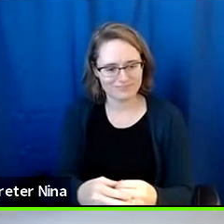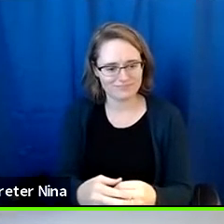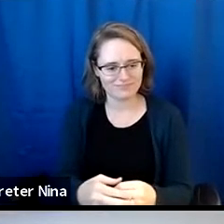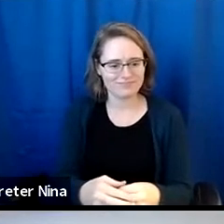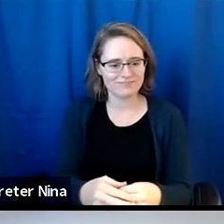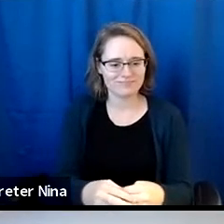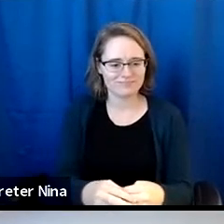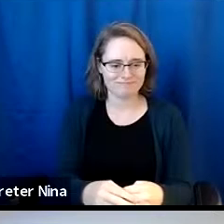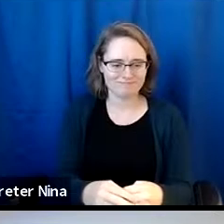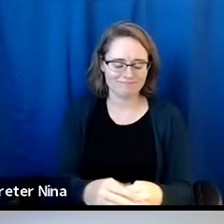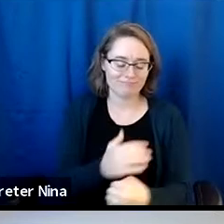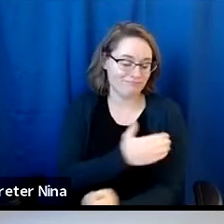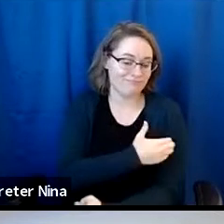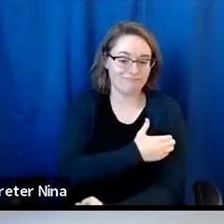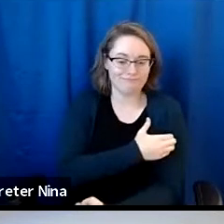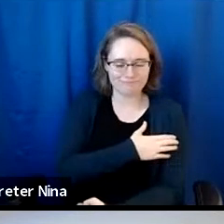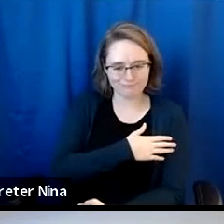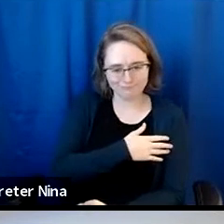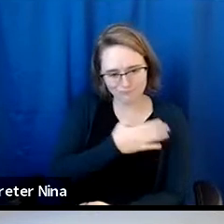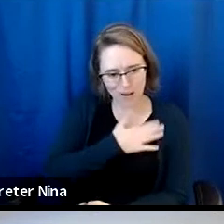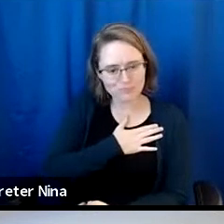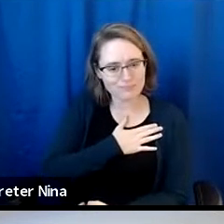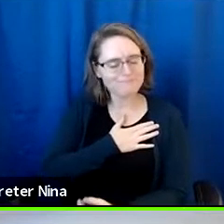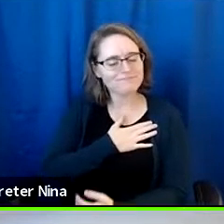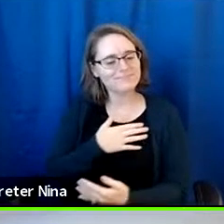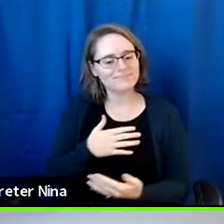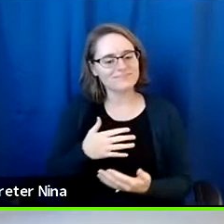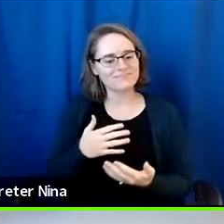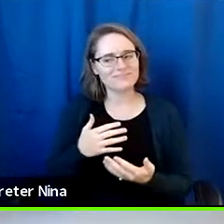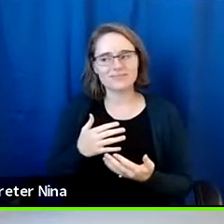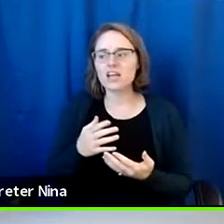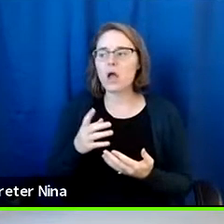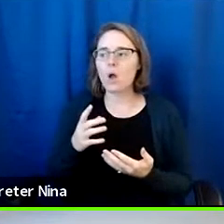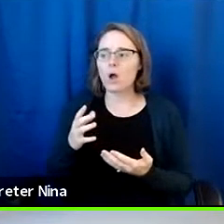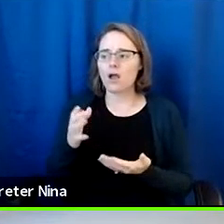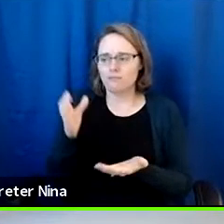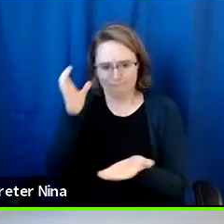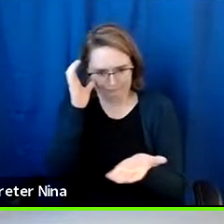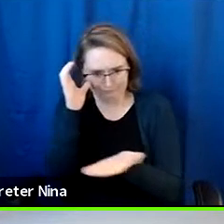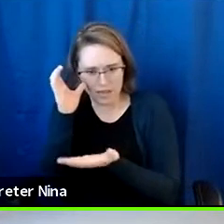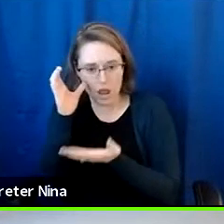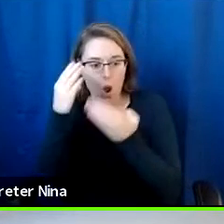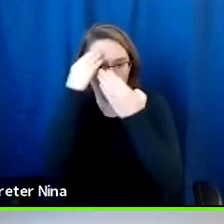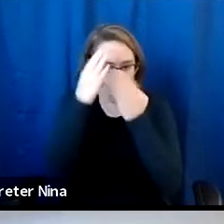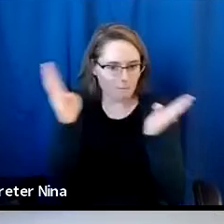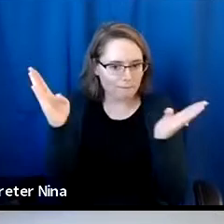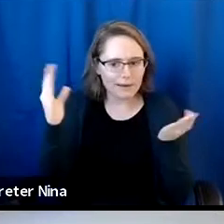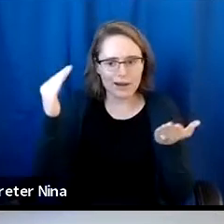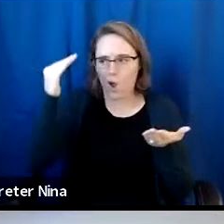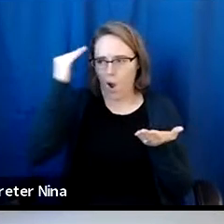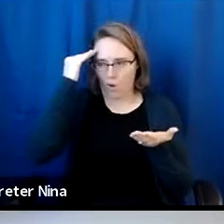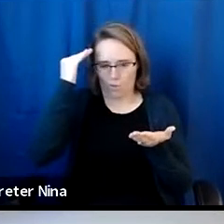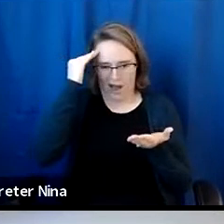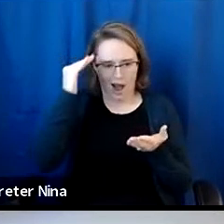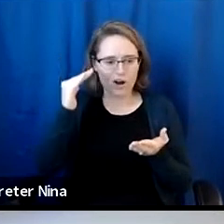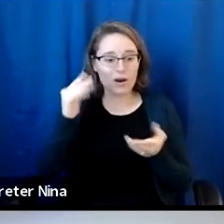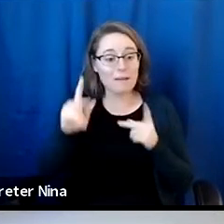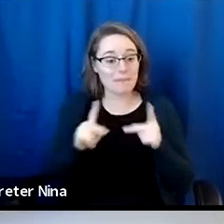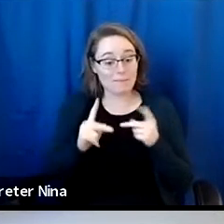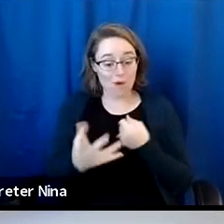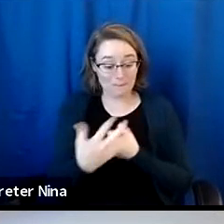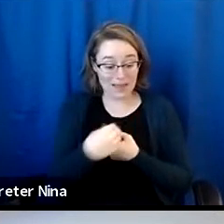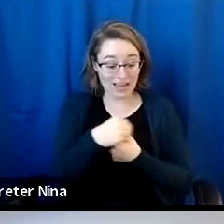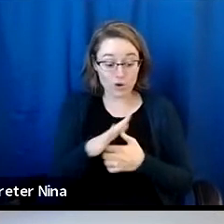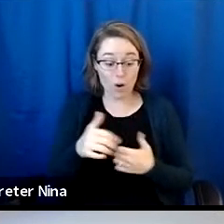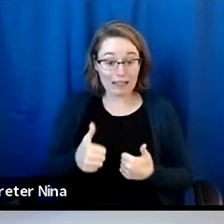Absolutely powerful. And what I'm hearing is be open and aware that folks may be in your life or